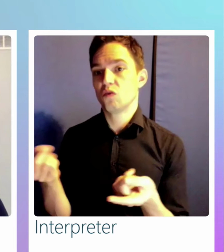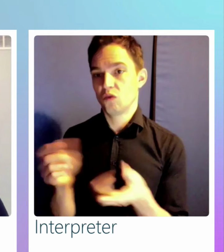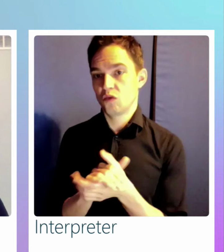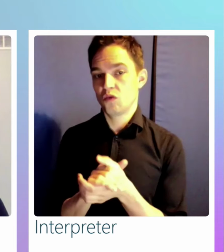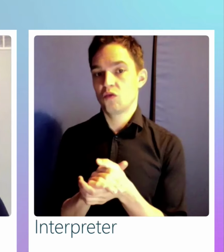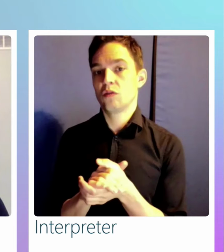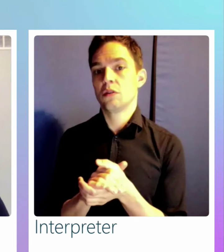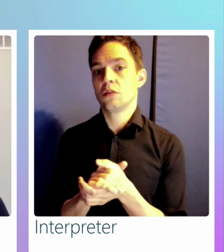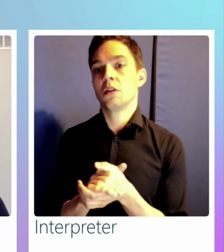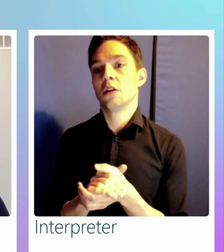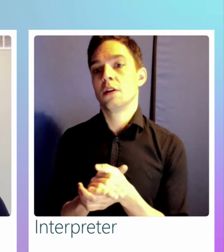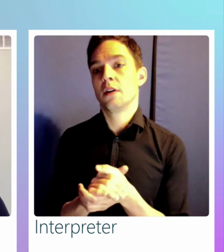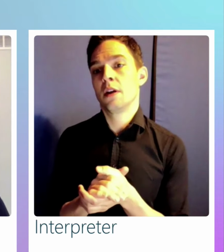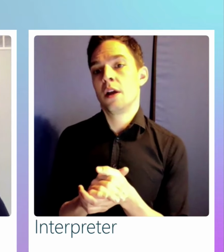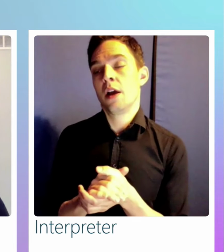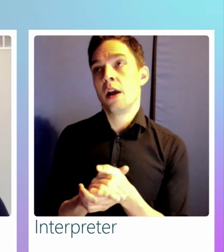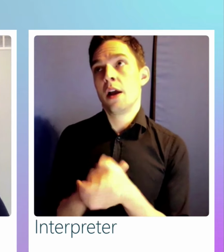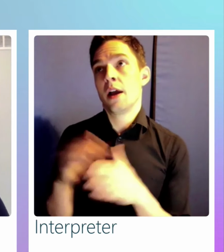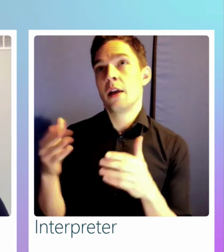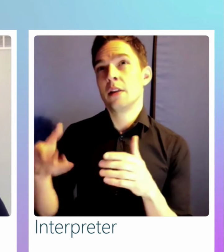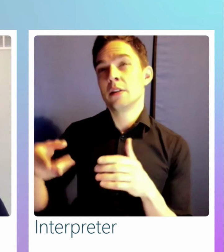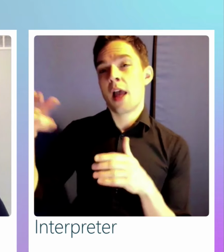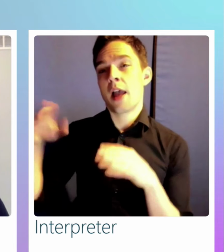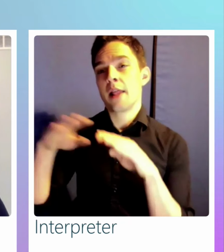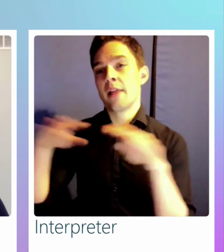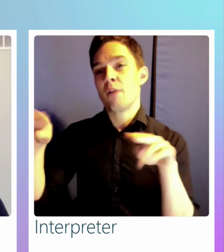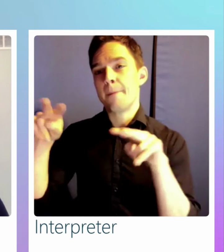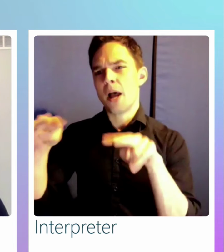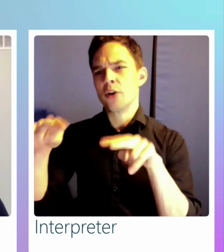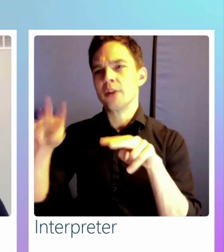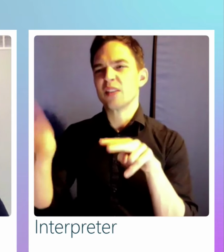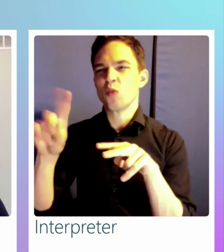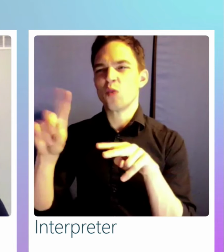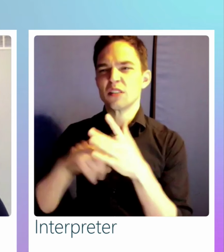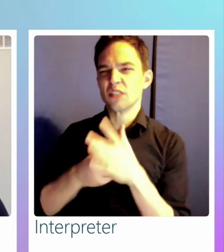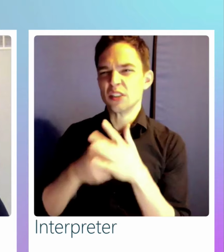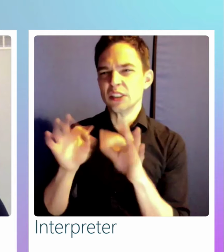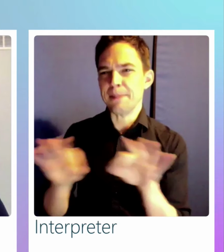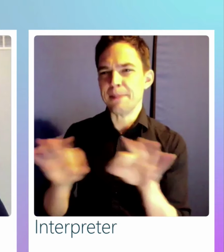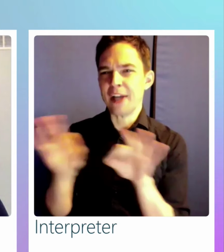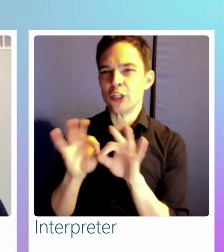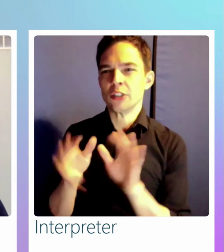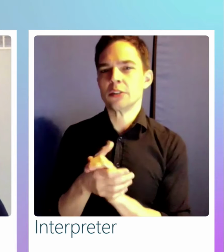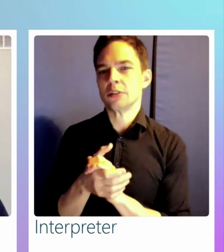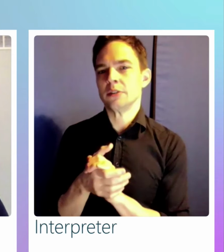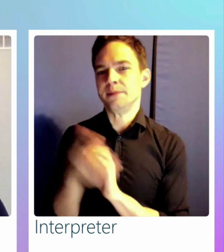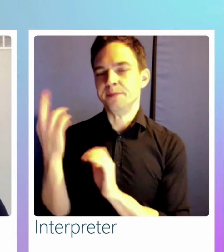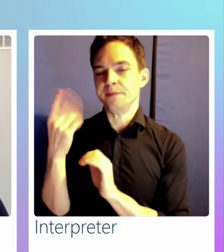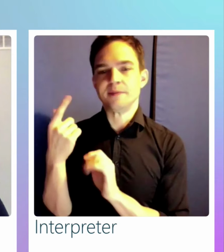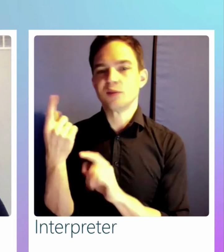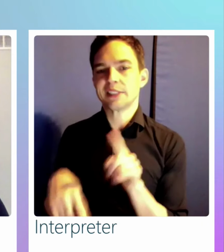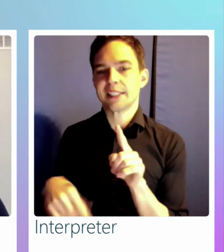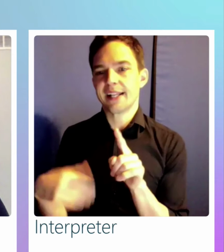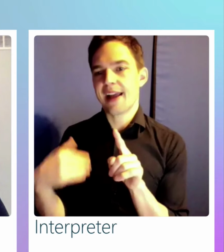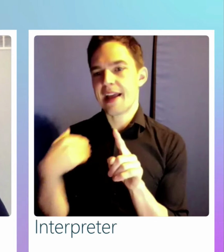This at the high level, at the monitoring level, this is really where it starts to matter, because you can't